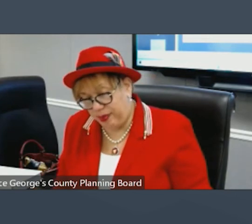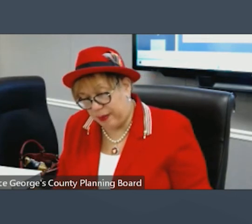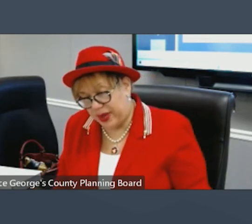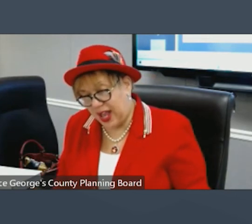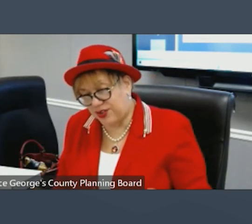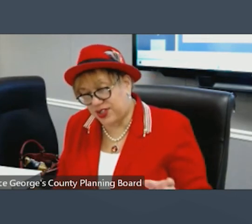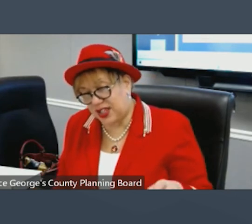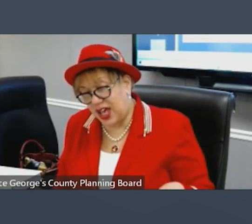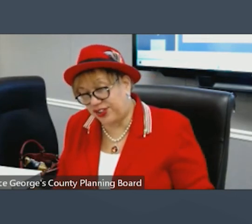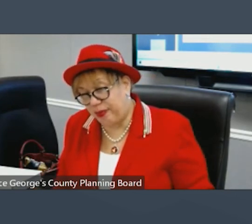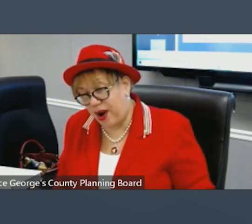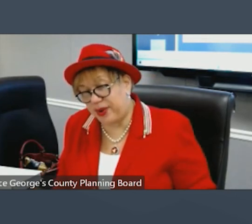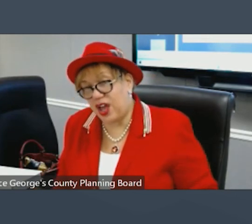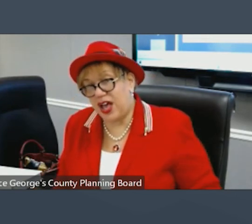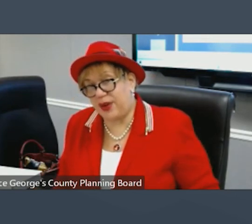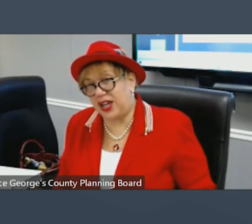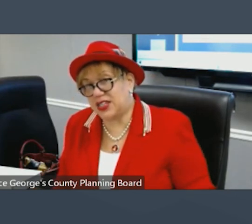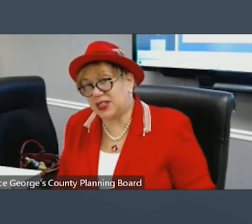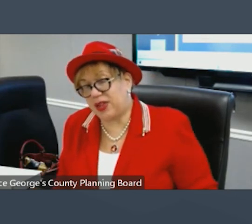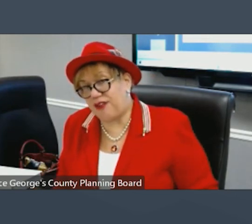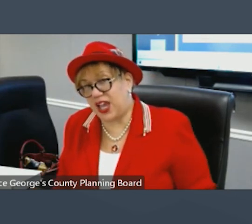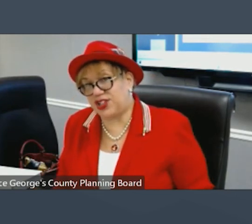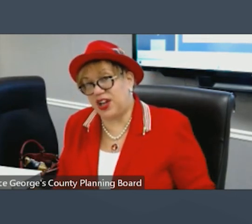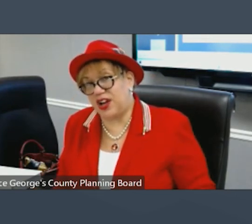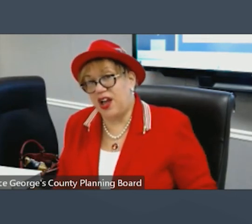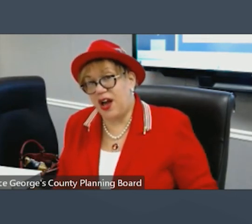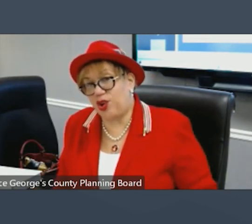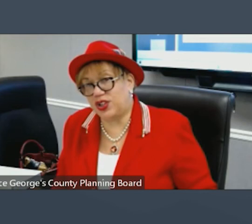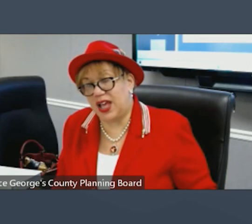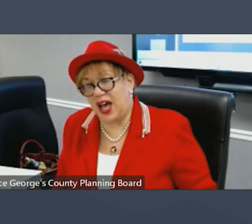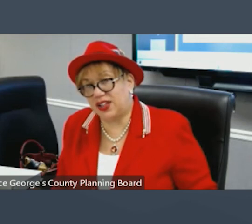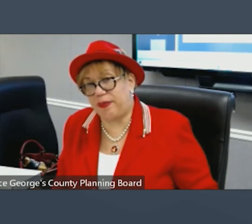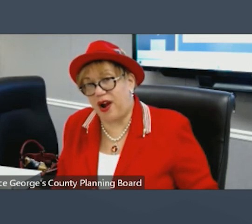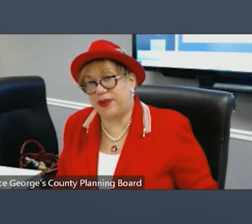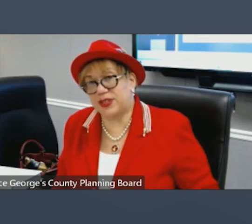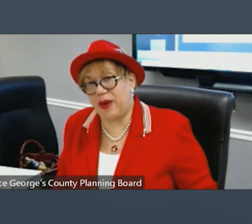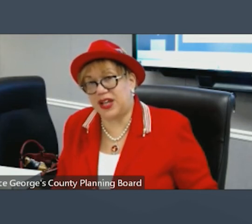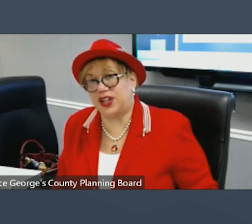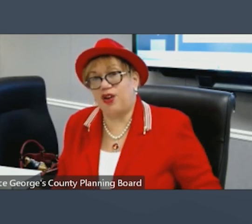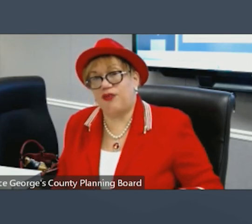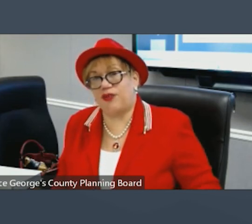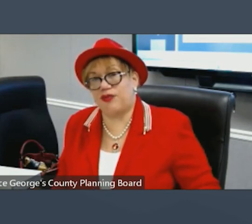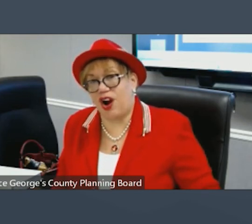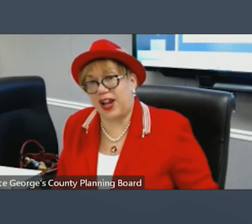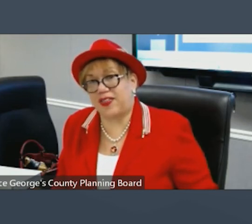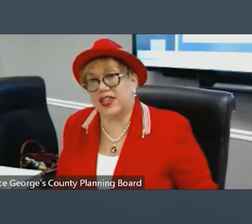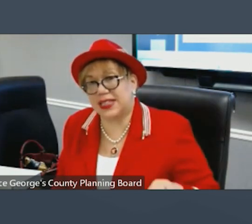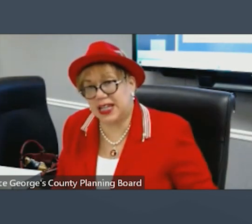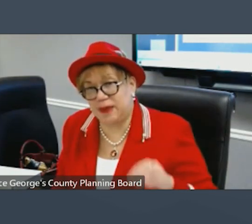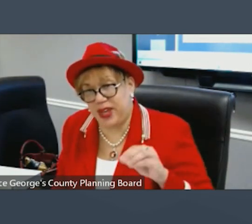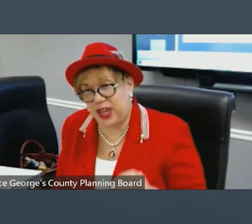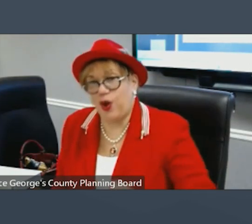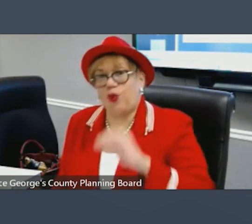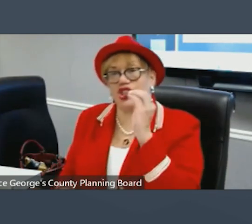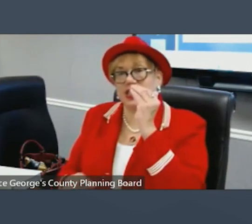health department. I understand the health department. I need some clarification here. I'm told that the health department responded regarding the